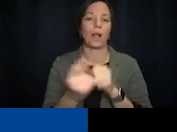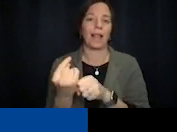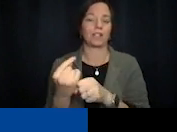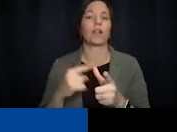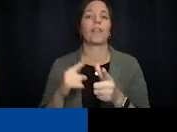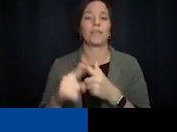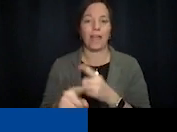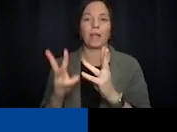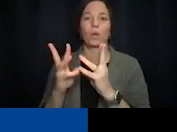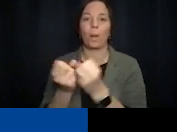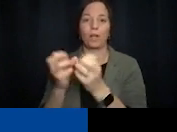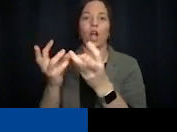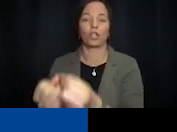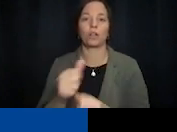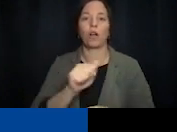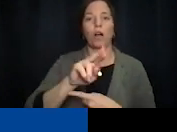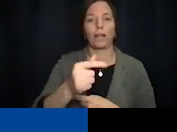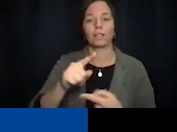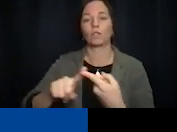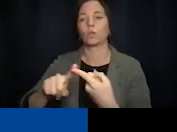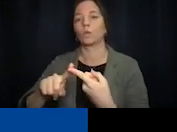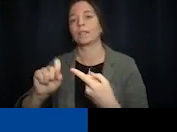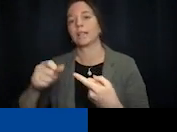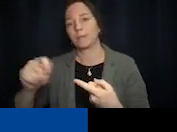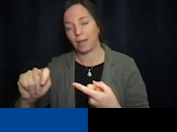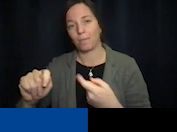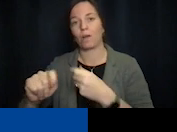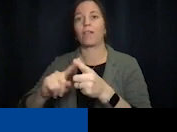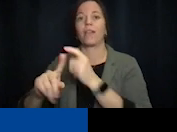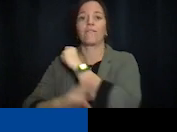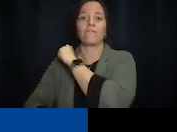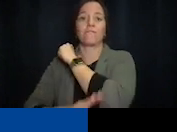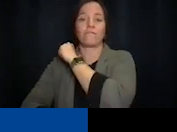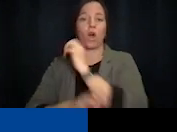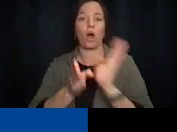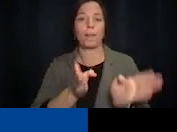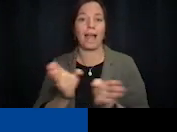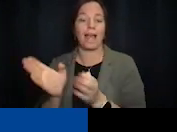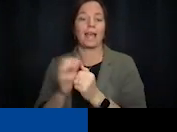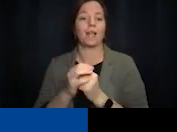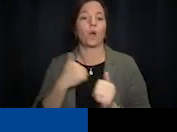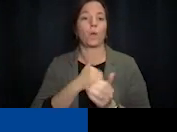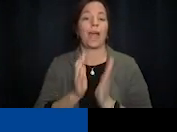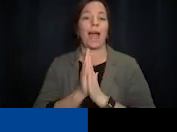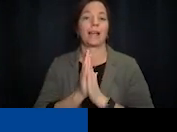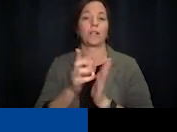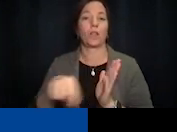August, September, opportunities for surveys into fall plenary, where we asked our delegates